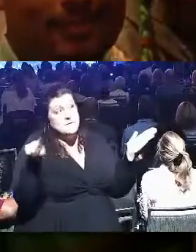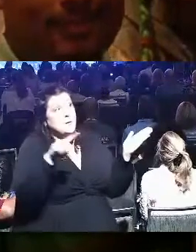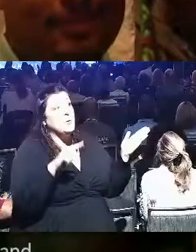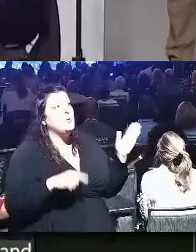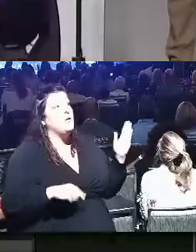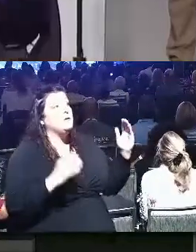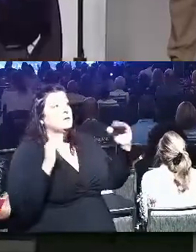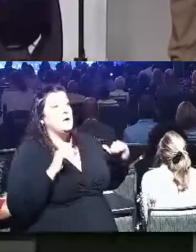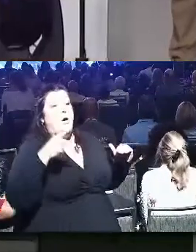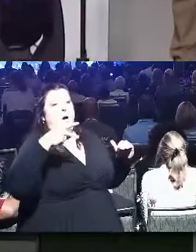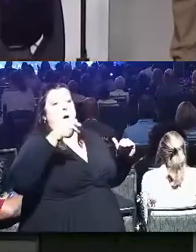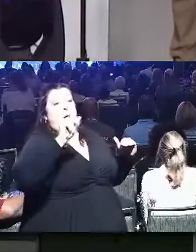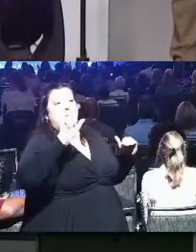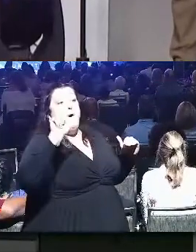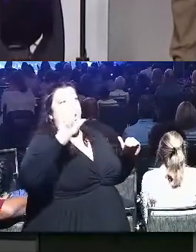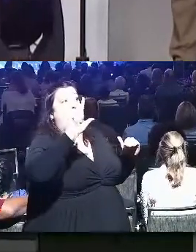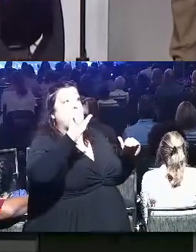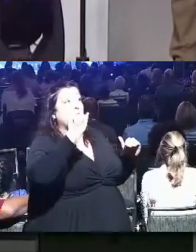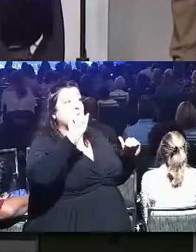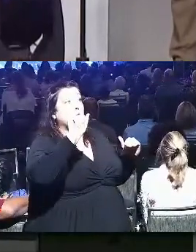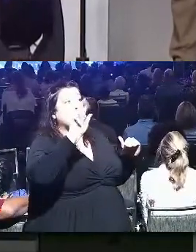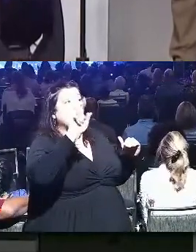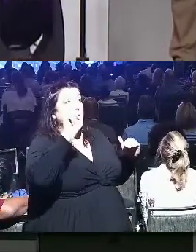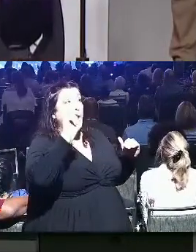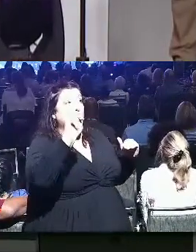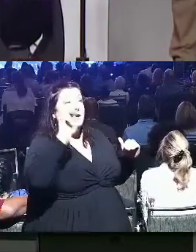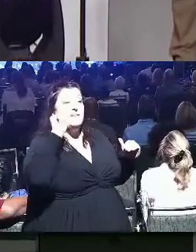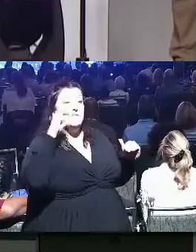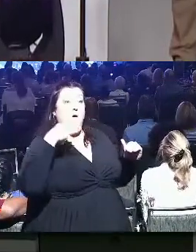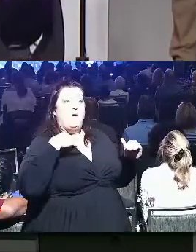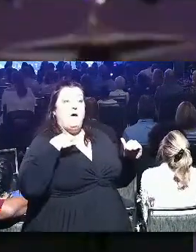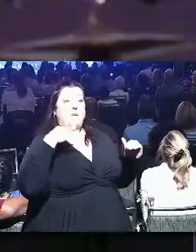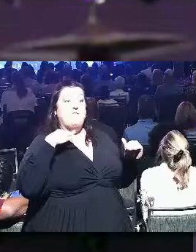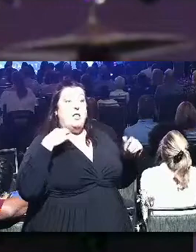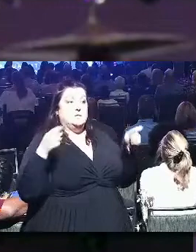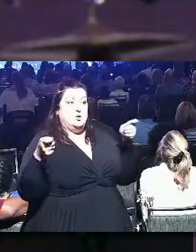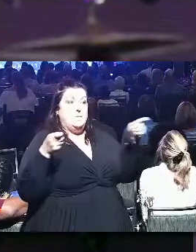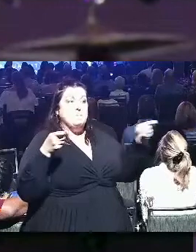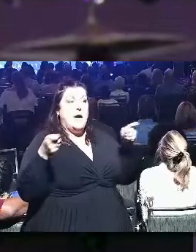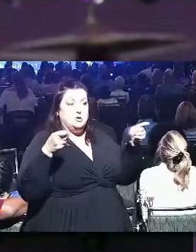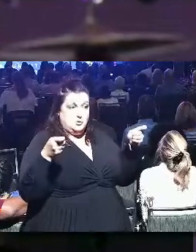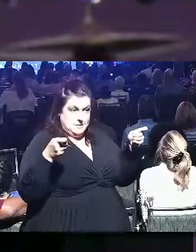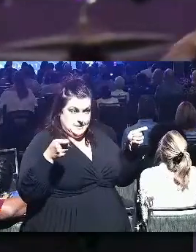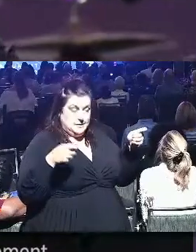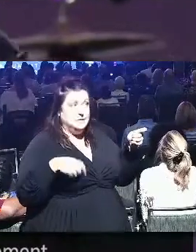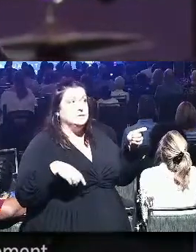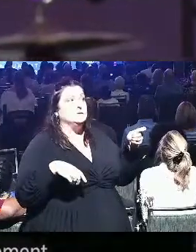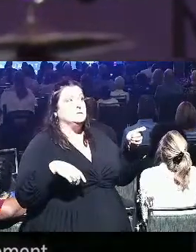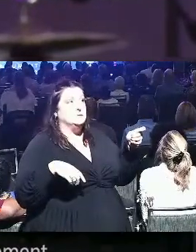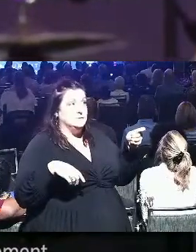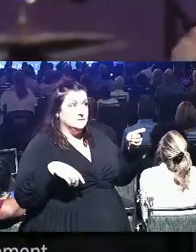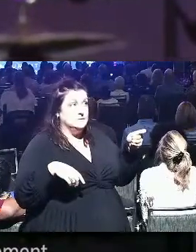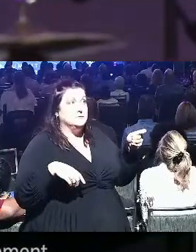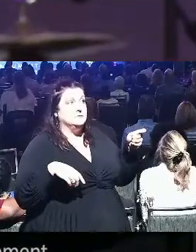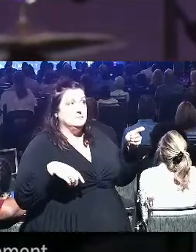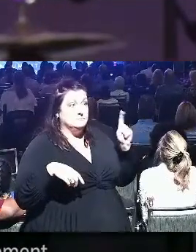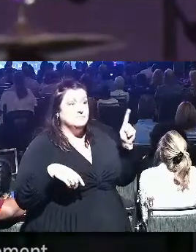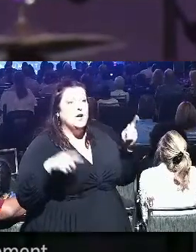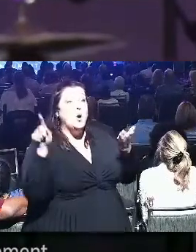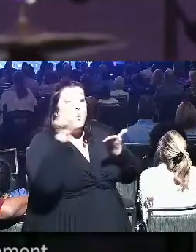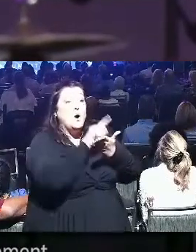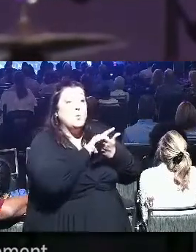and Lorene Sadler for the volunteer management that they did. Paul took a week off of